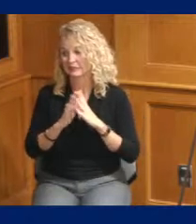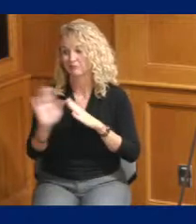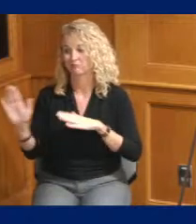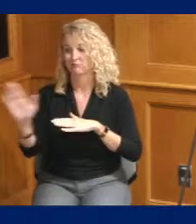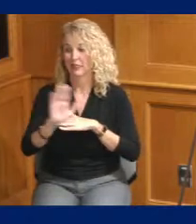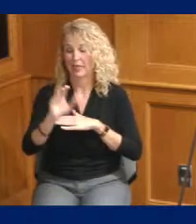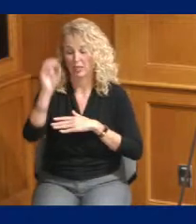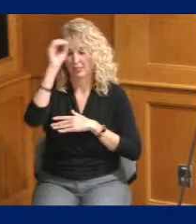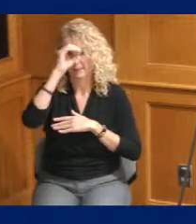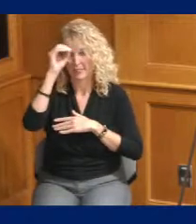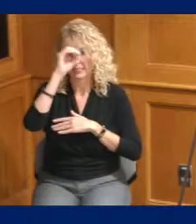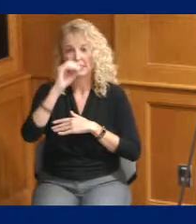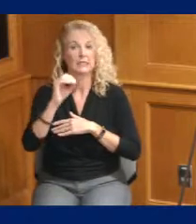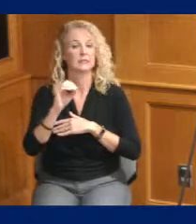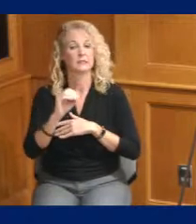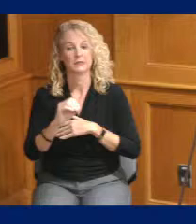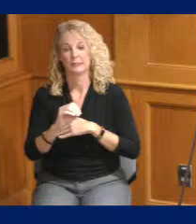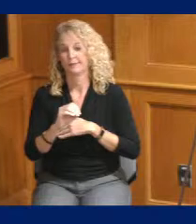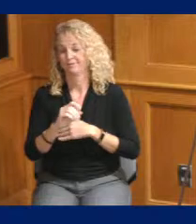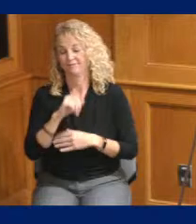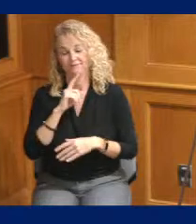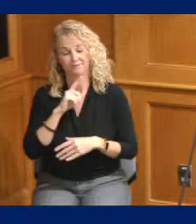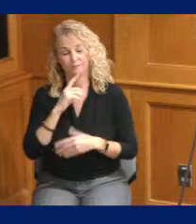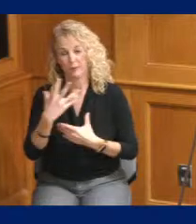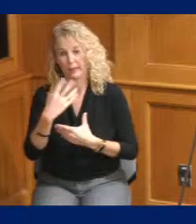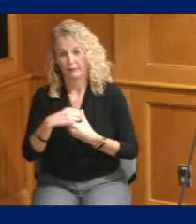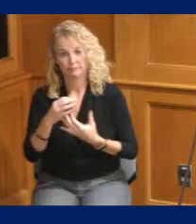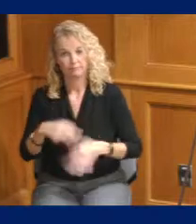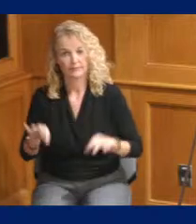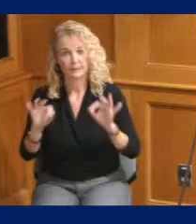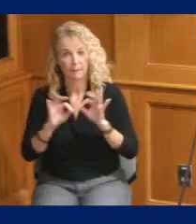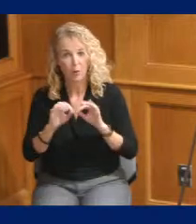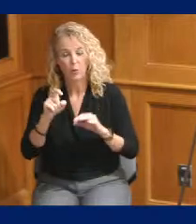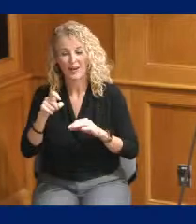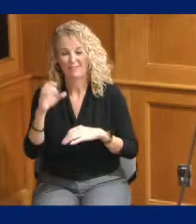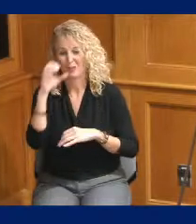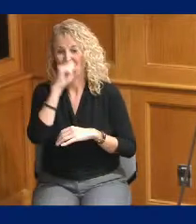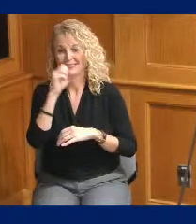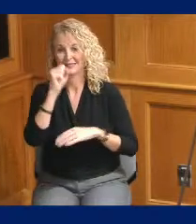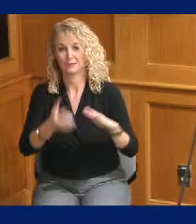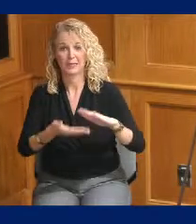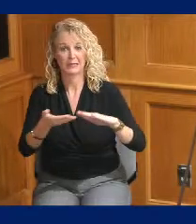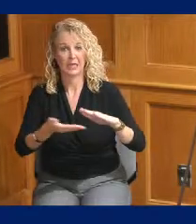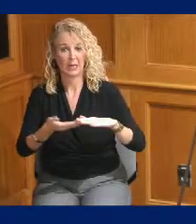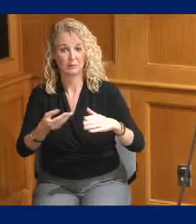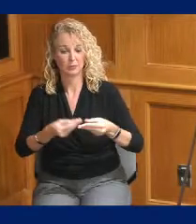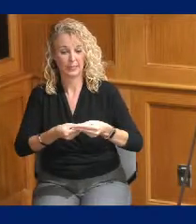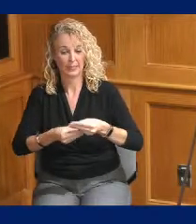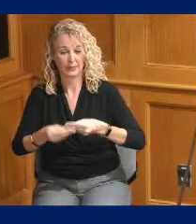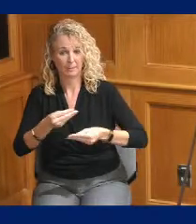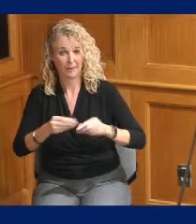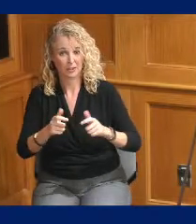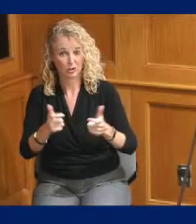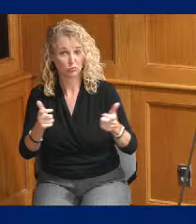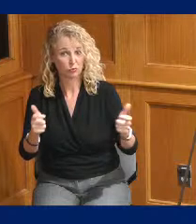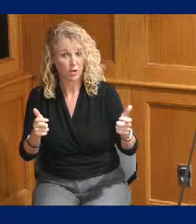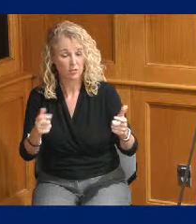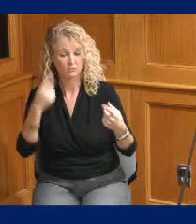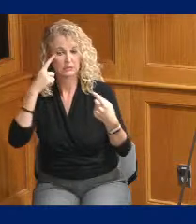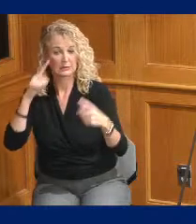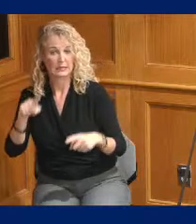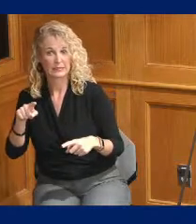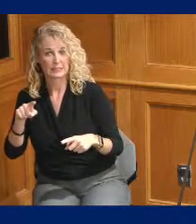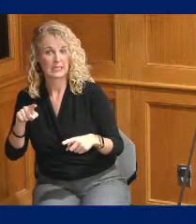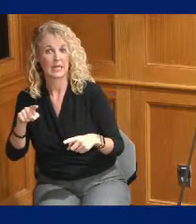into the rate recommendation include obviously estimating operating budget growth and consent decree